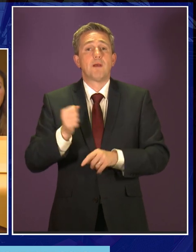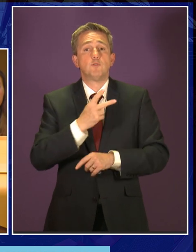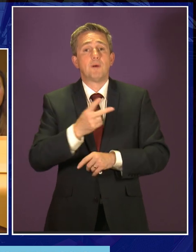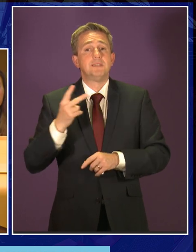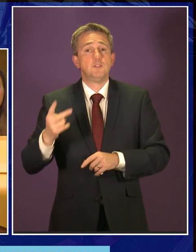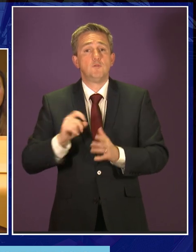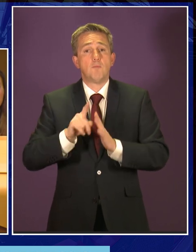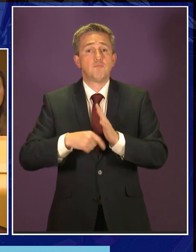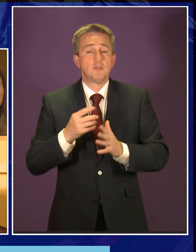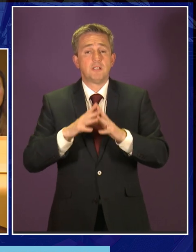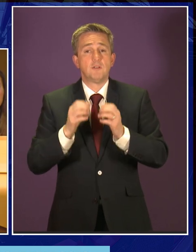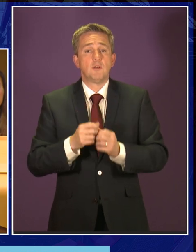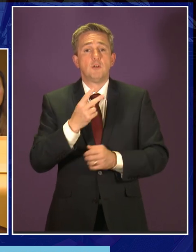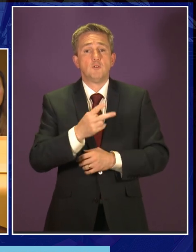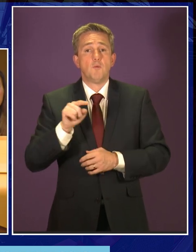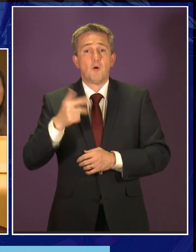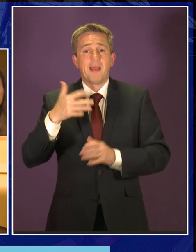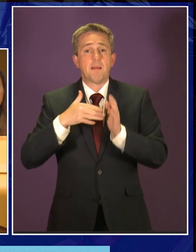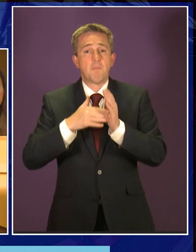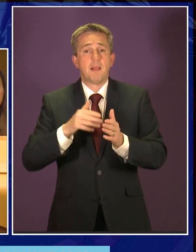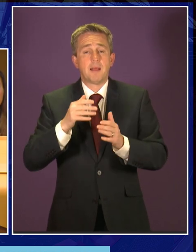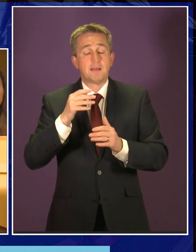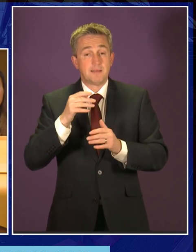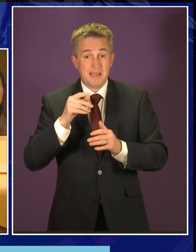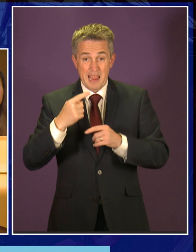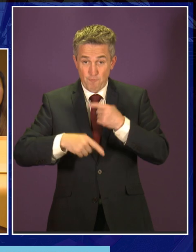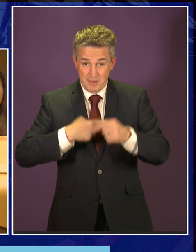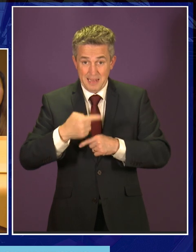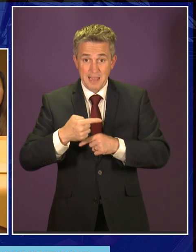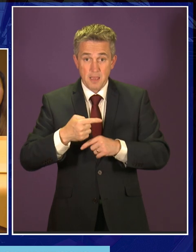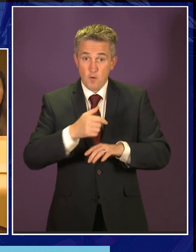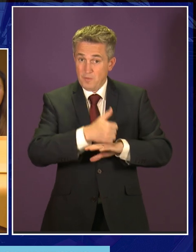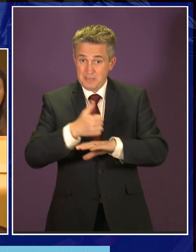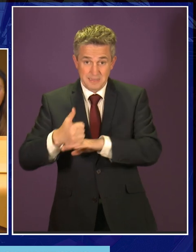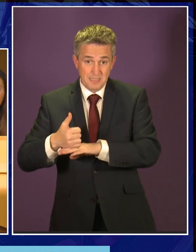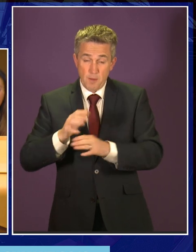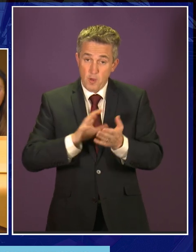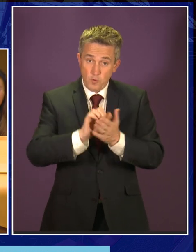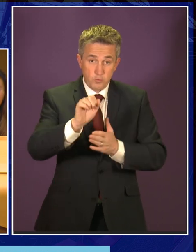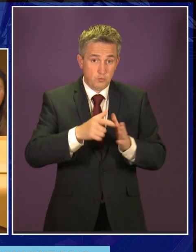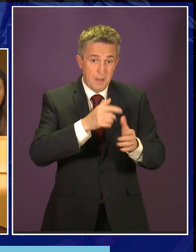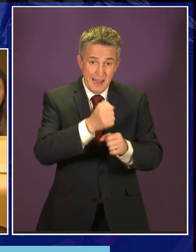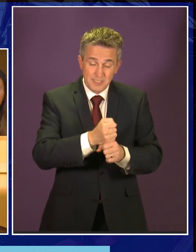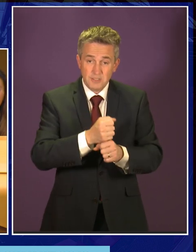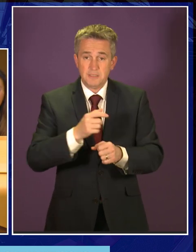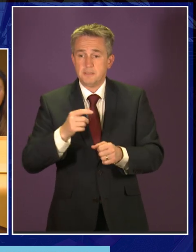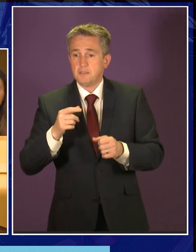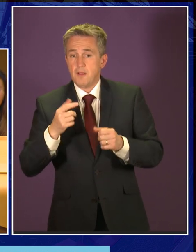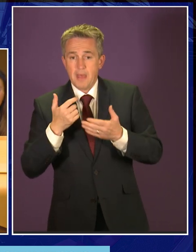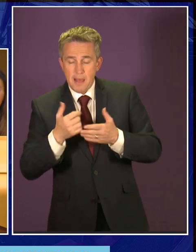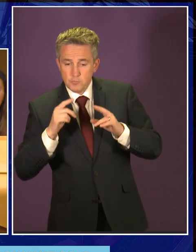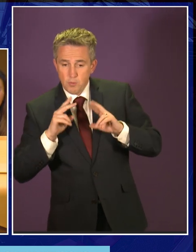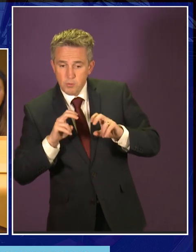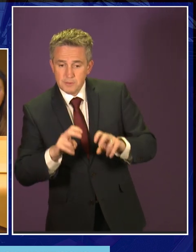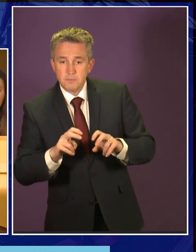projects to the tune of 2.8 million a year. We have established funding agencies and cultural research institutions that